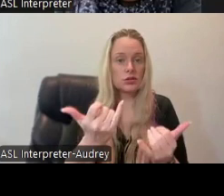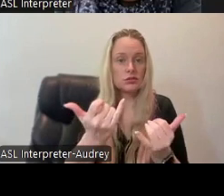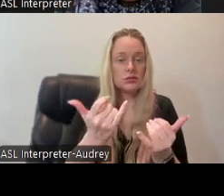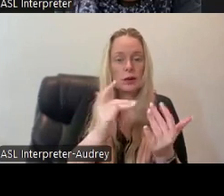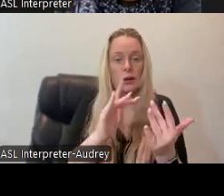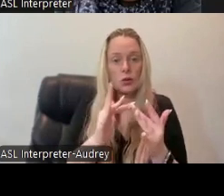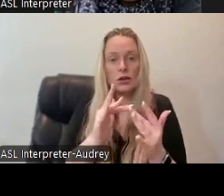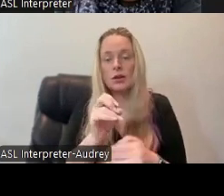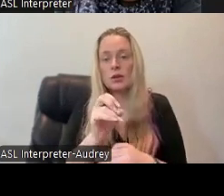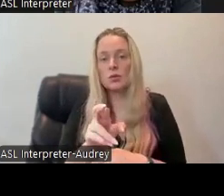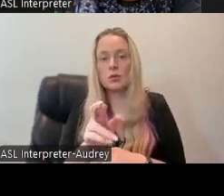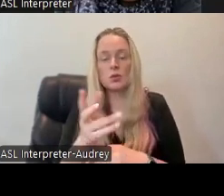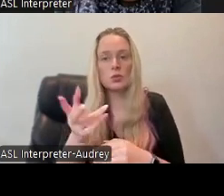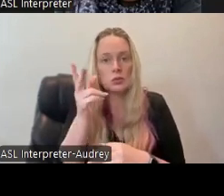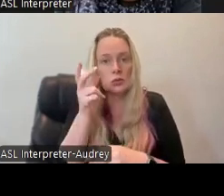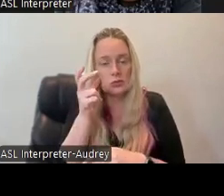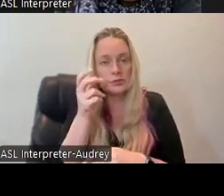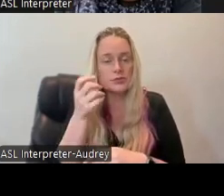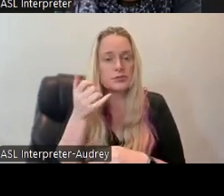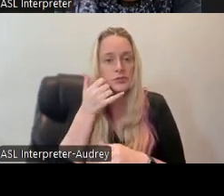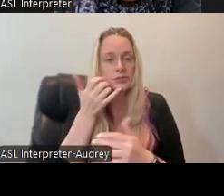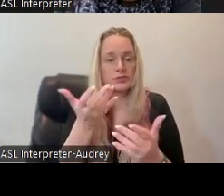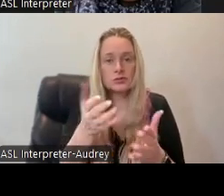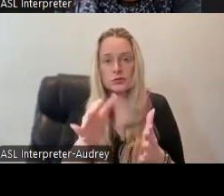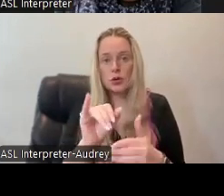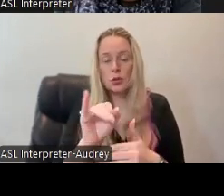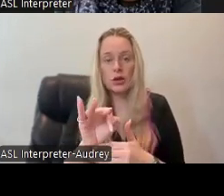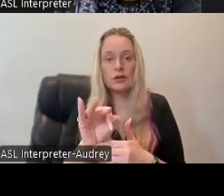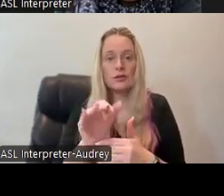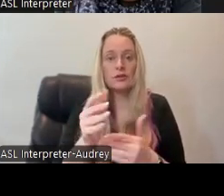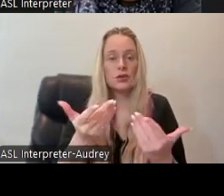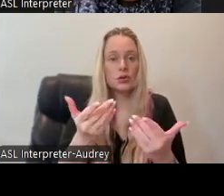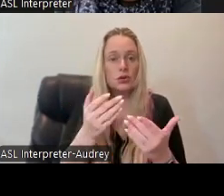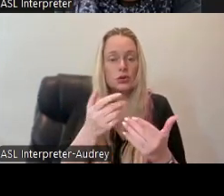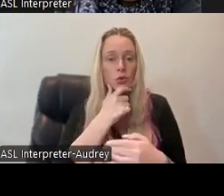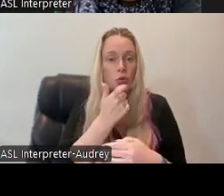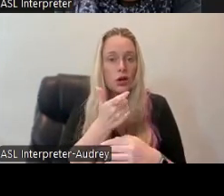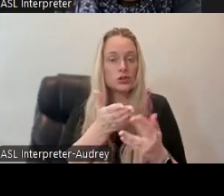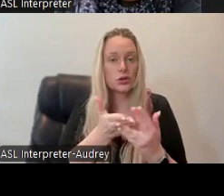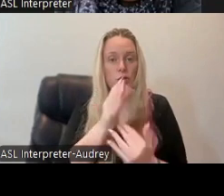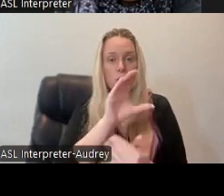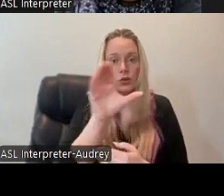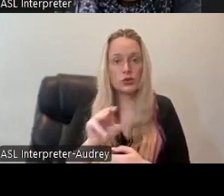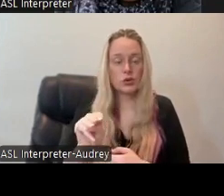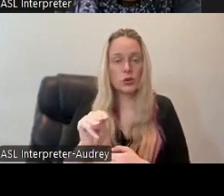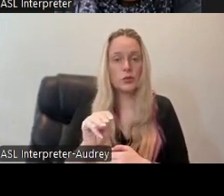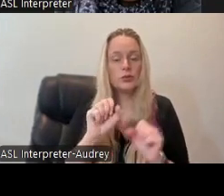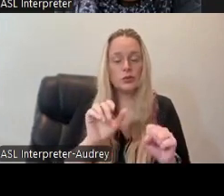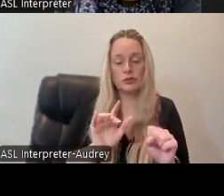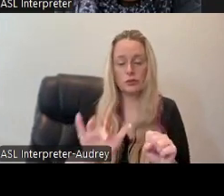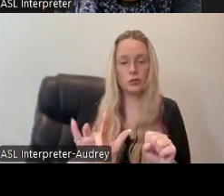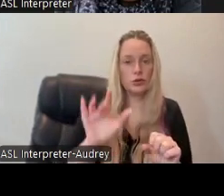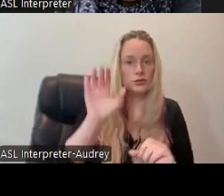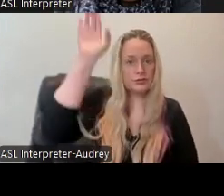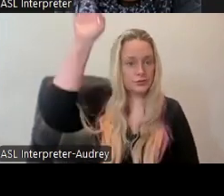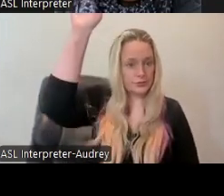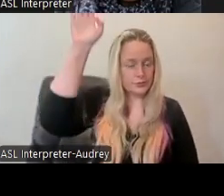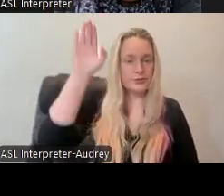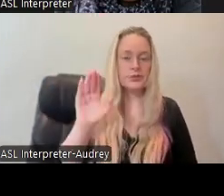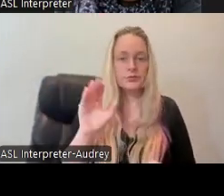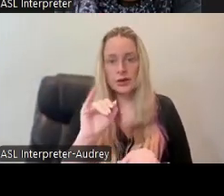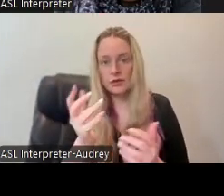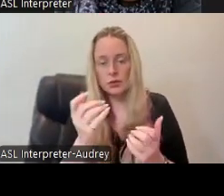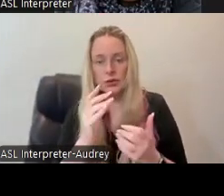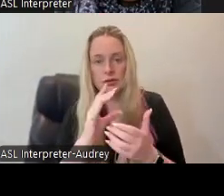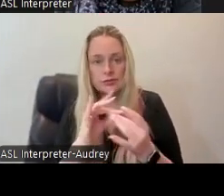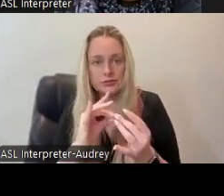now on the video, you may use the raise hand indicator, and we will be able